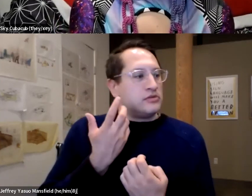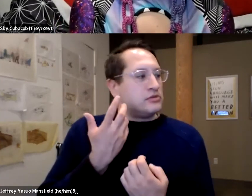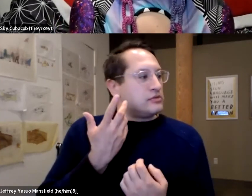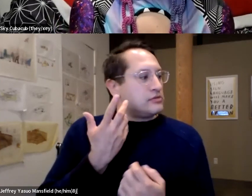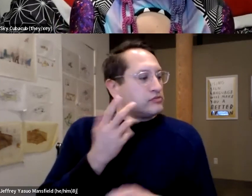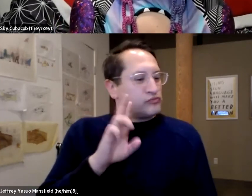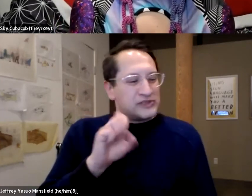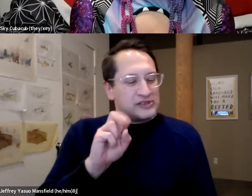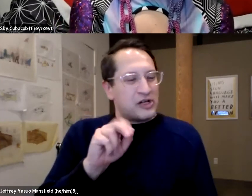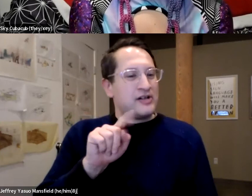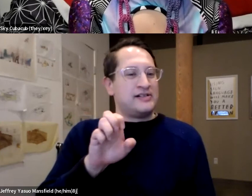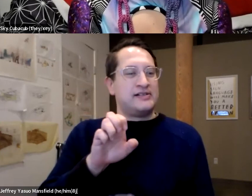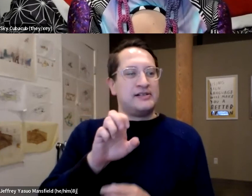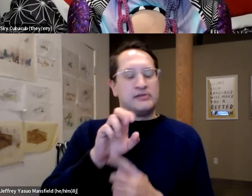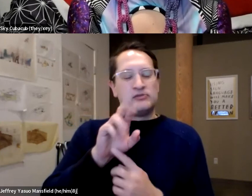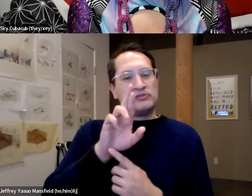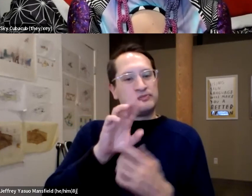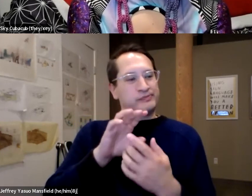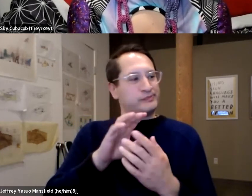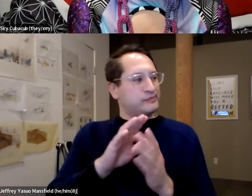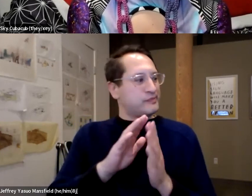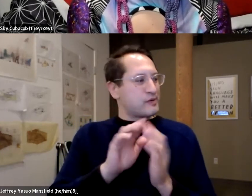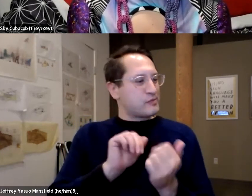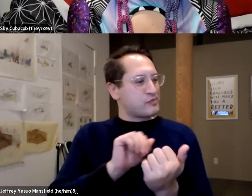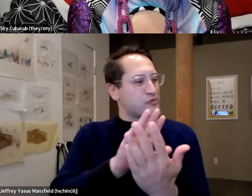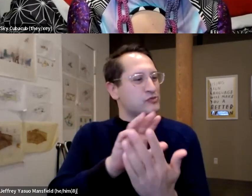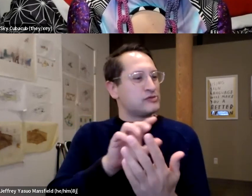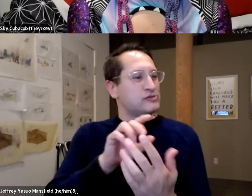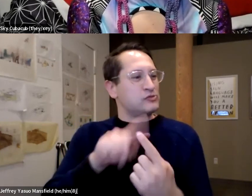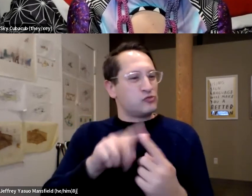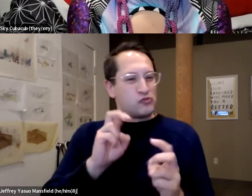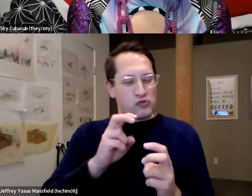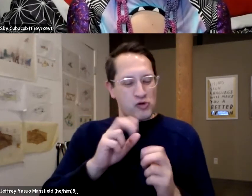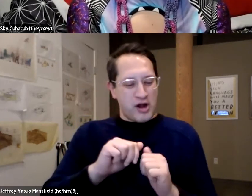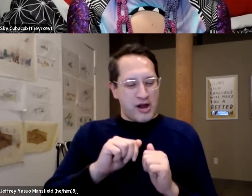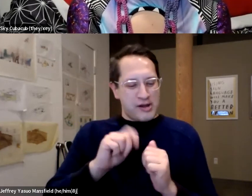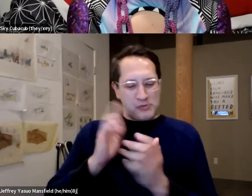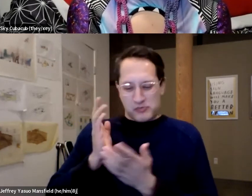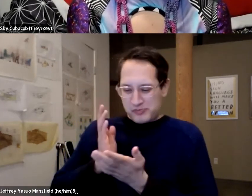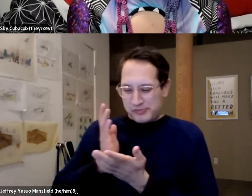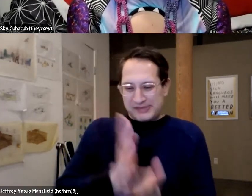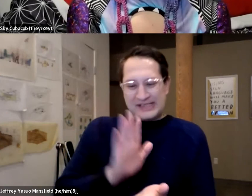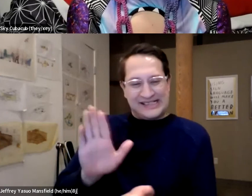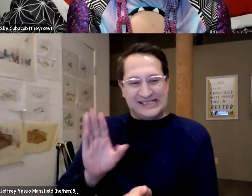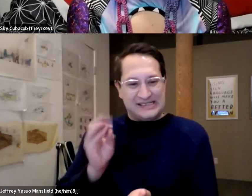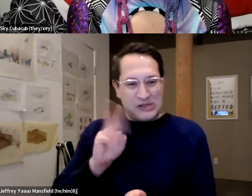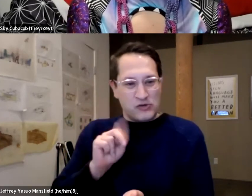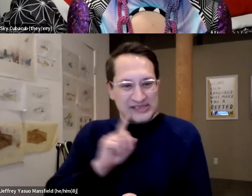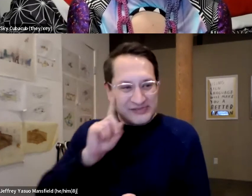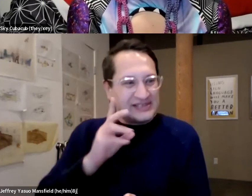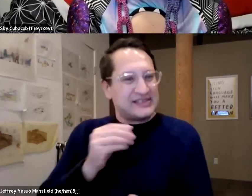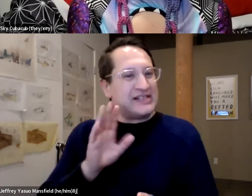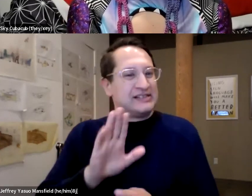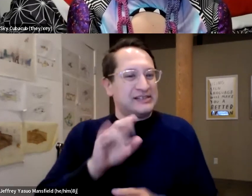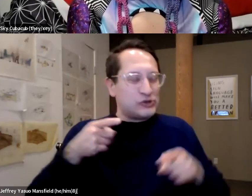deeply emotive. It's resonant. It resonates. It's the approach to